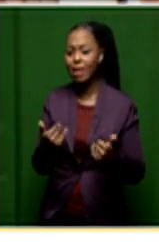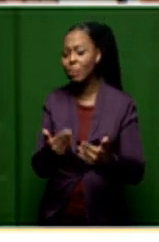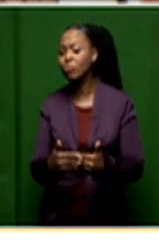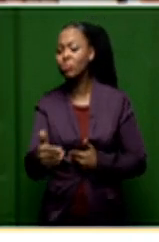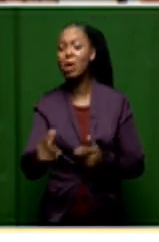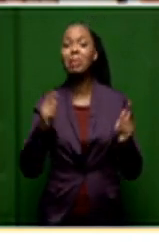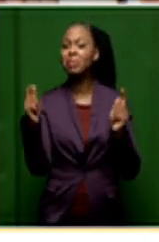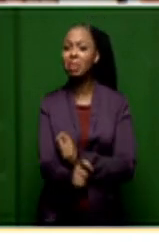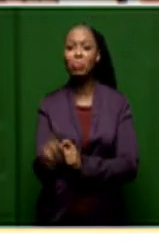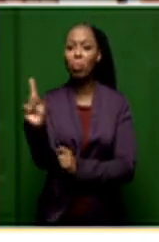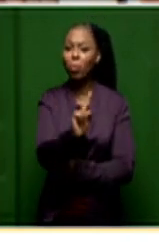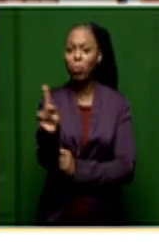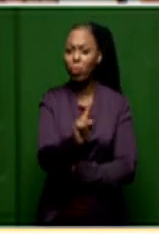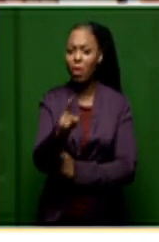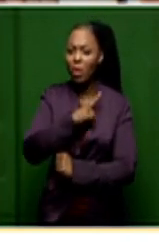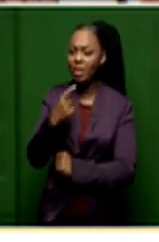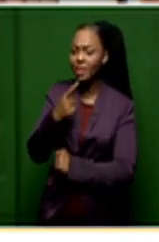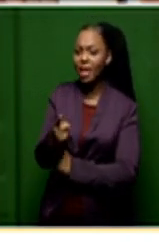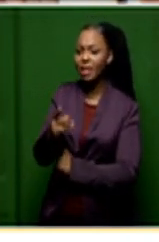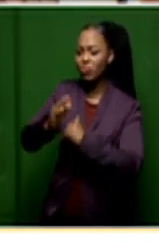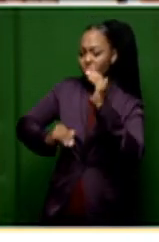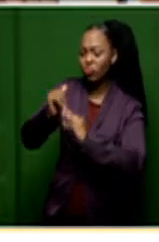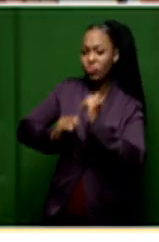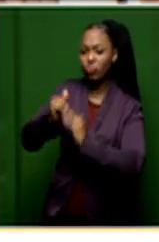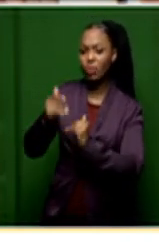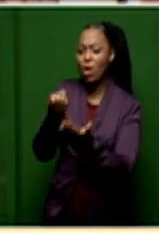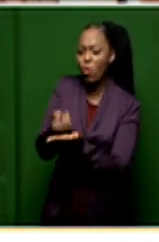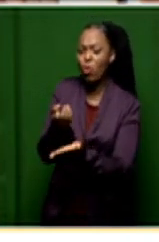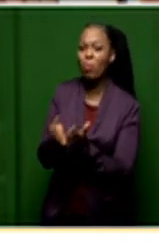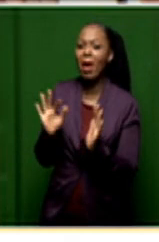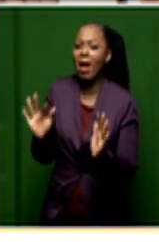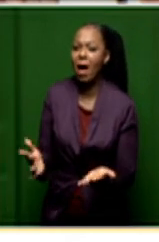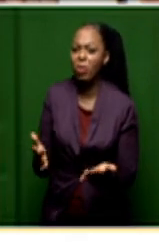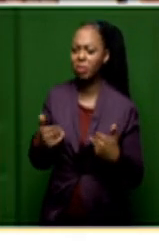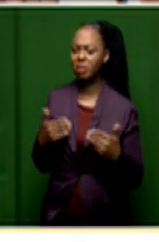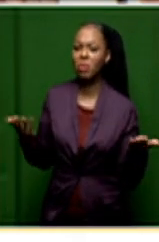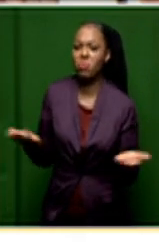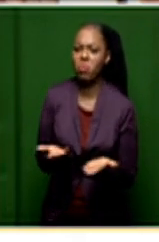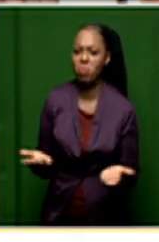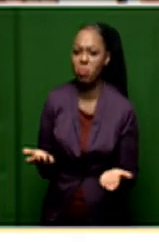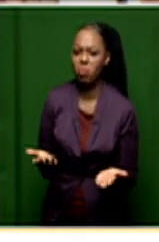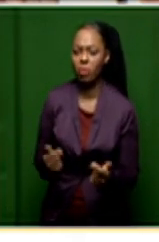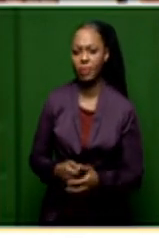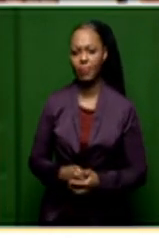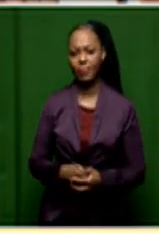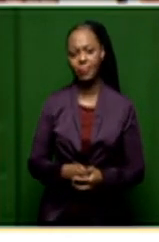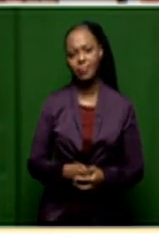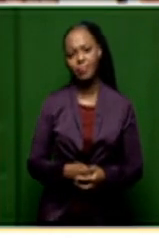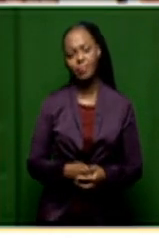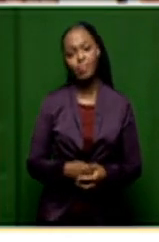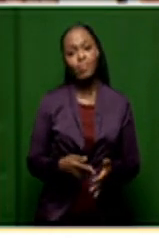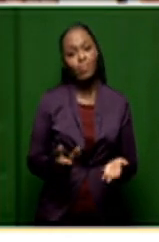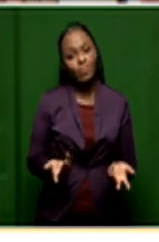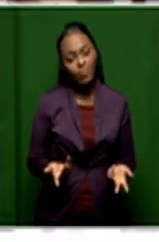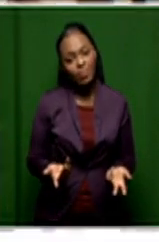now? When you talk about restructuring the economy, how? Where do we start? Well, there have been